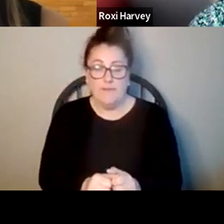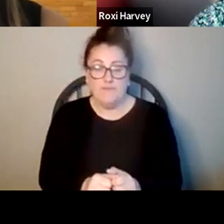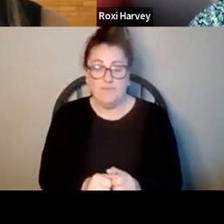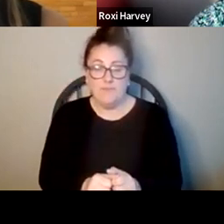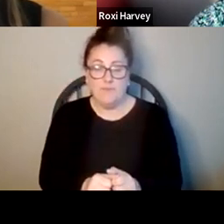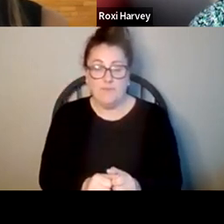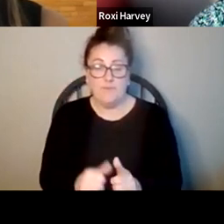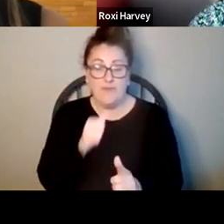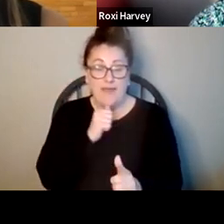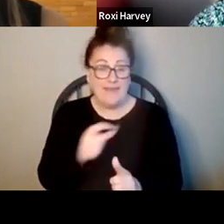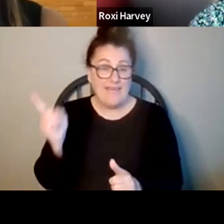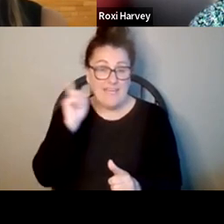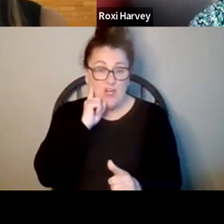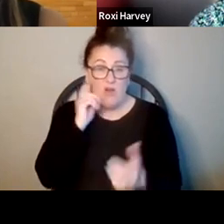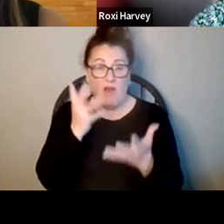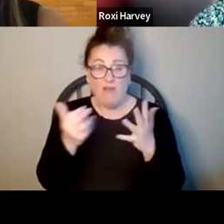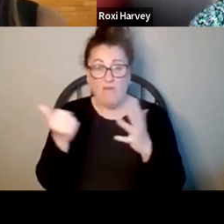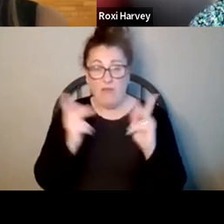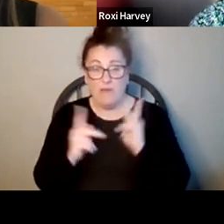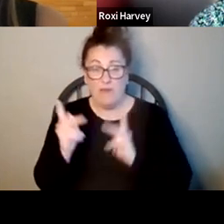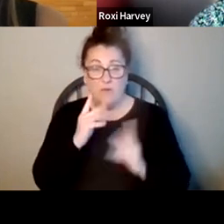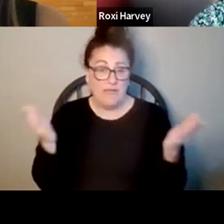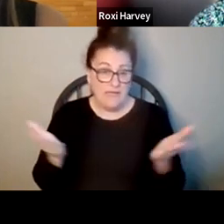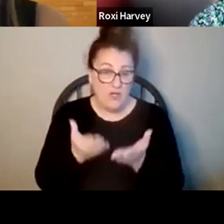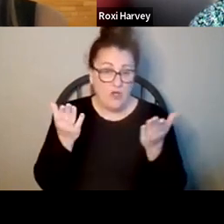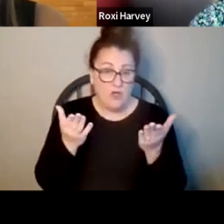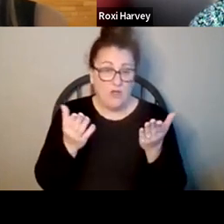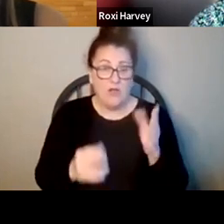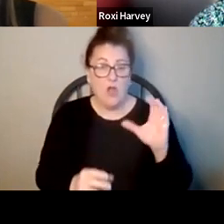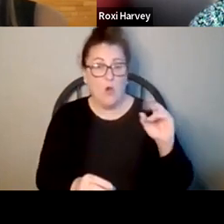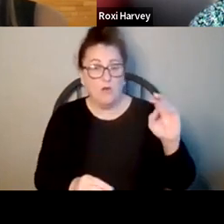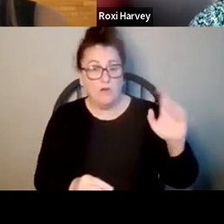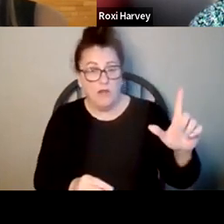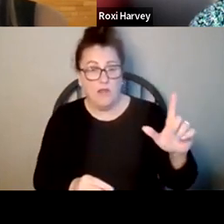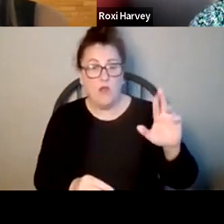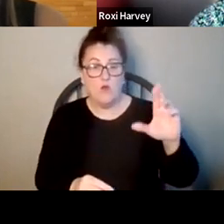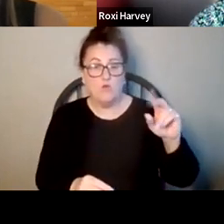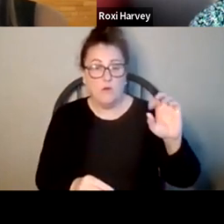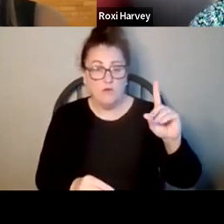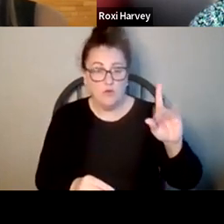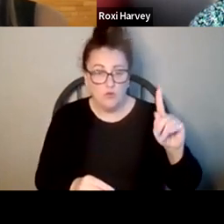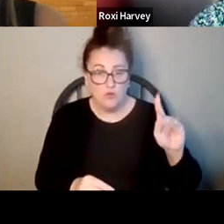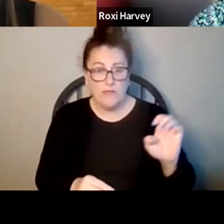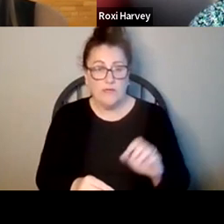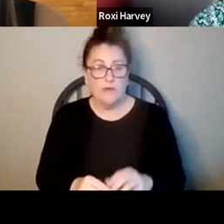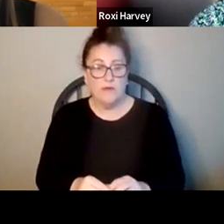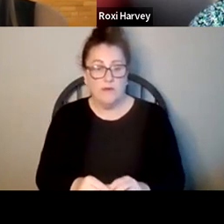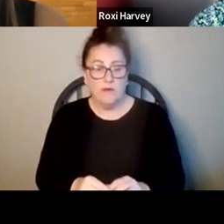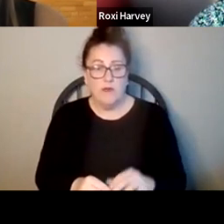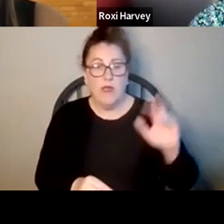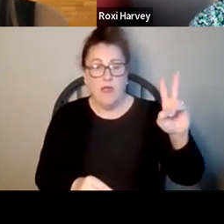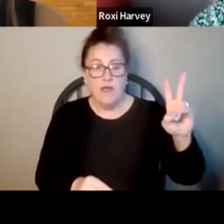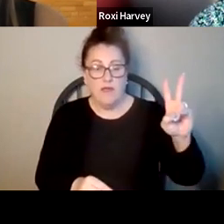hear a great deal from other folks around the table. Mr. O'Neill, Mr. Roundtree, and Mr.